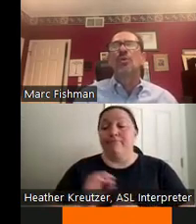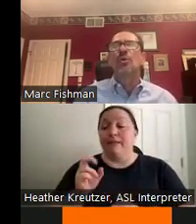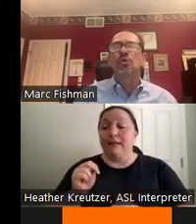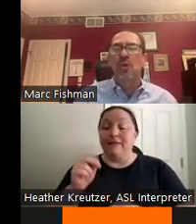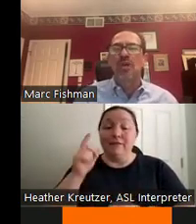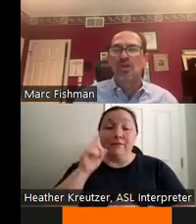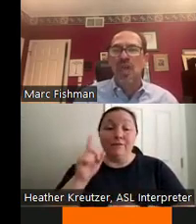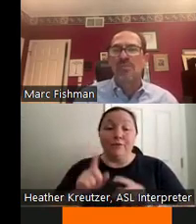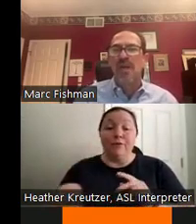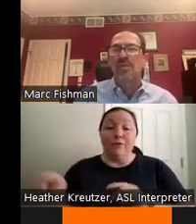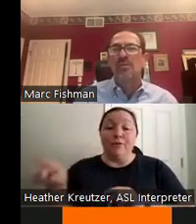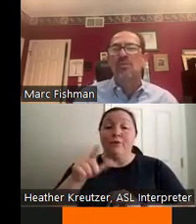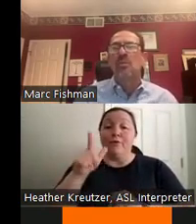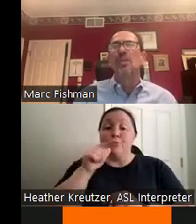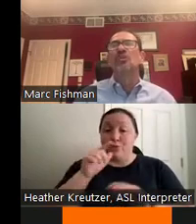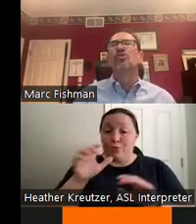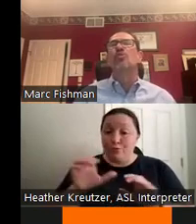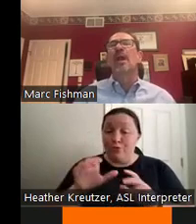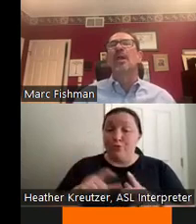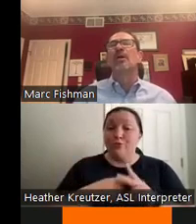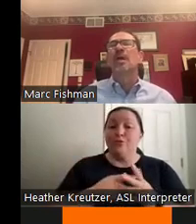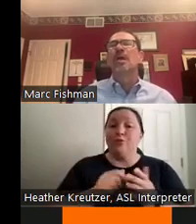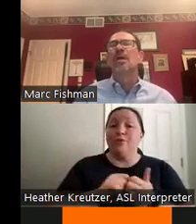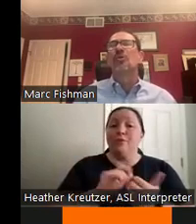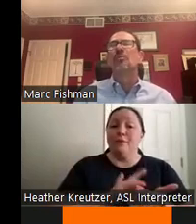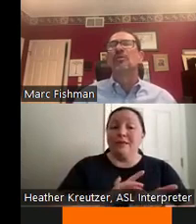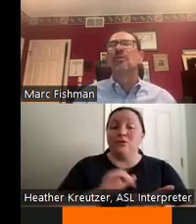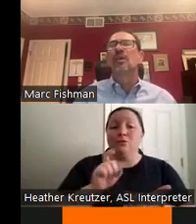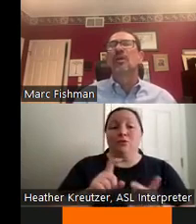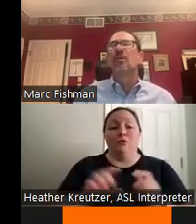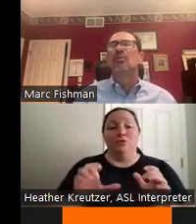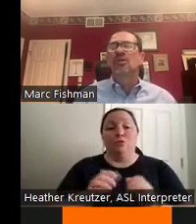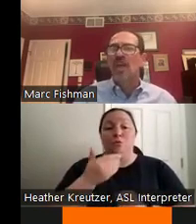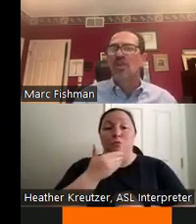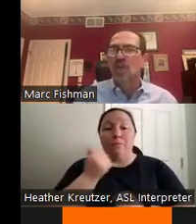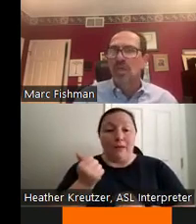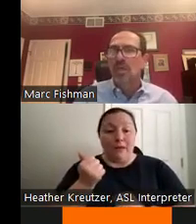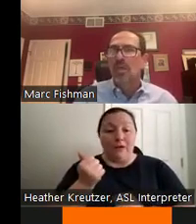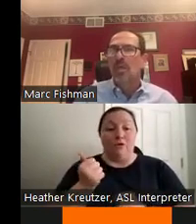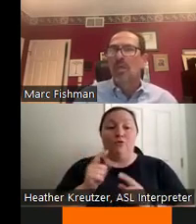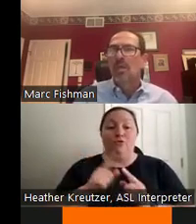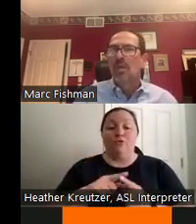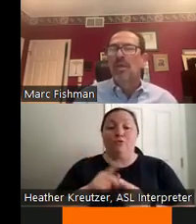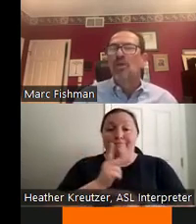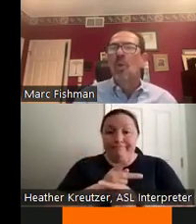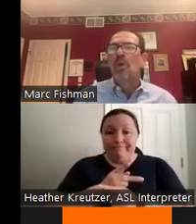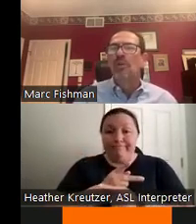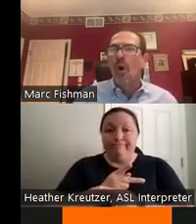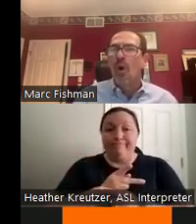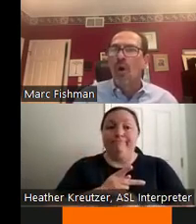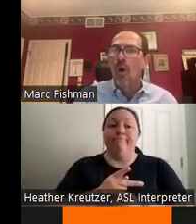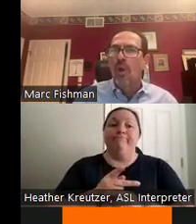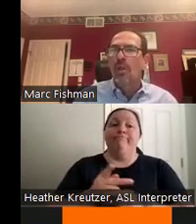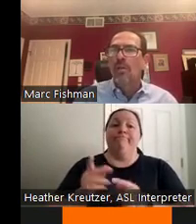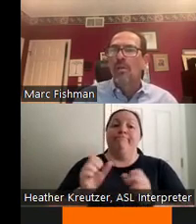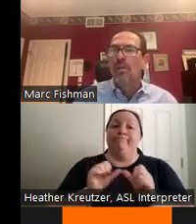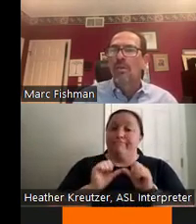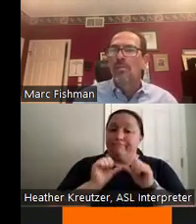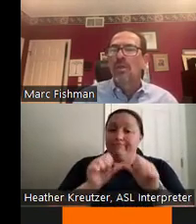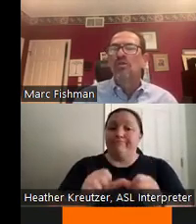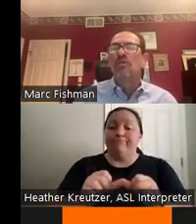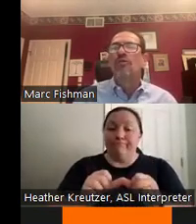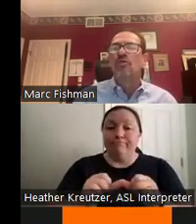as I've said, who do initiate medicines, we need to do better in terms of retention and going the long